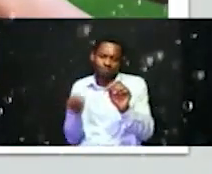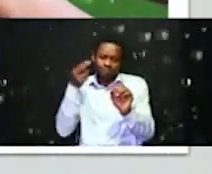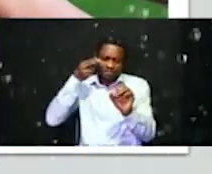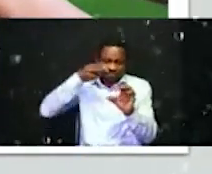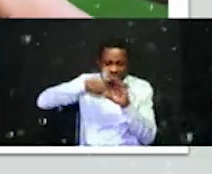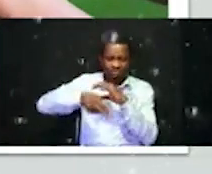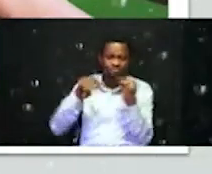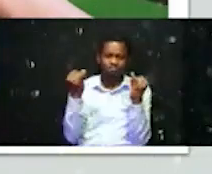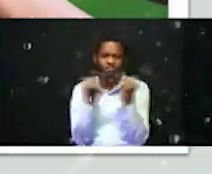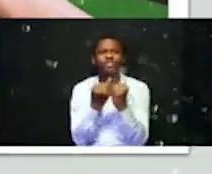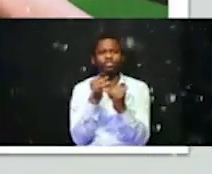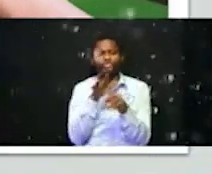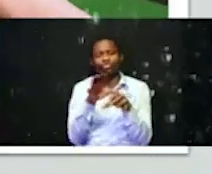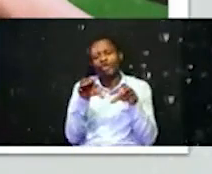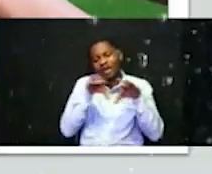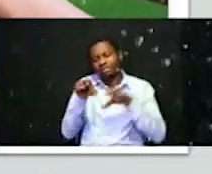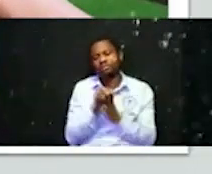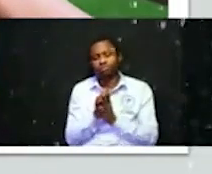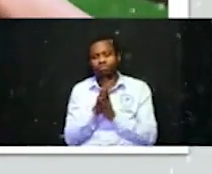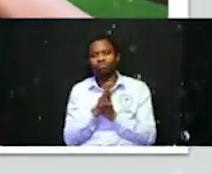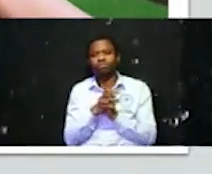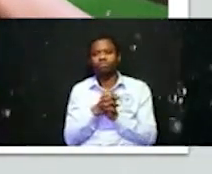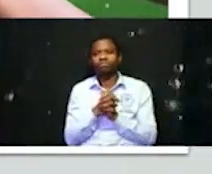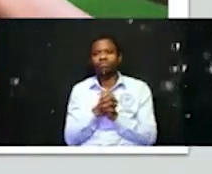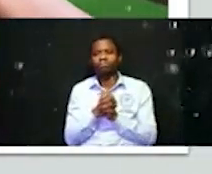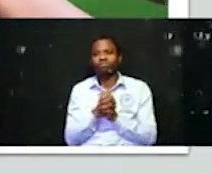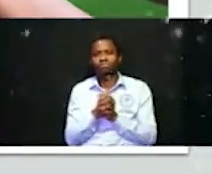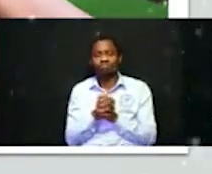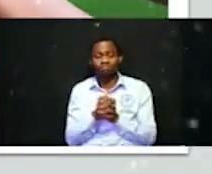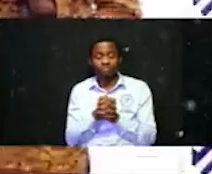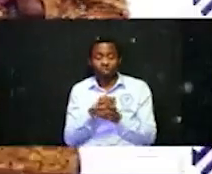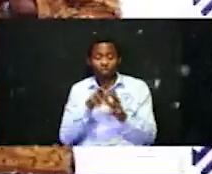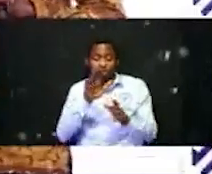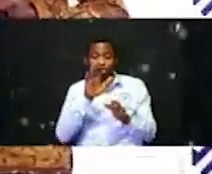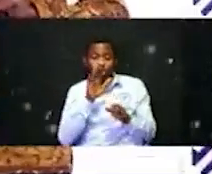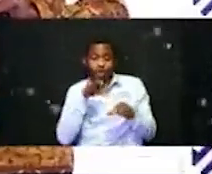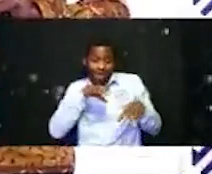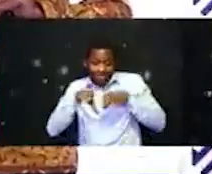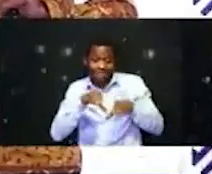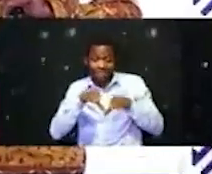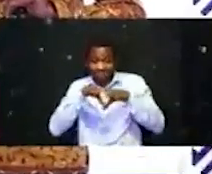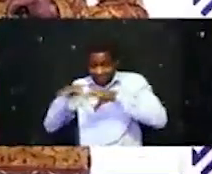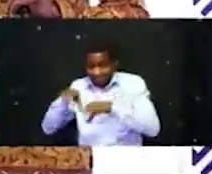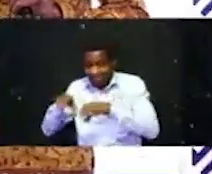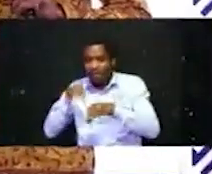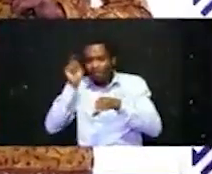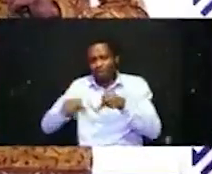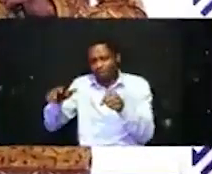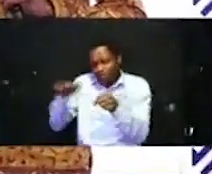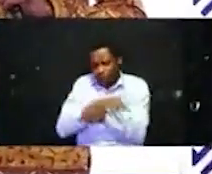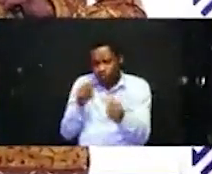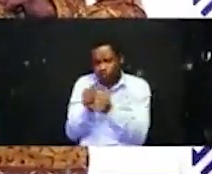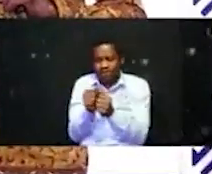your actions. Wadie nyina no bomodin se obema odo eni nukredie aye no ma. Proverbs 3 verse 3 and 4. Mumi